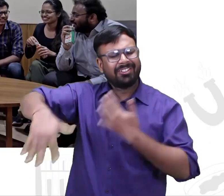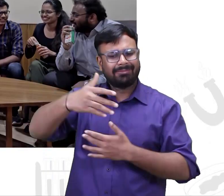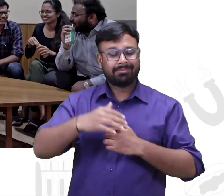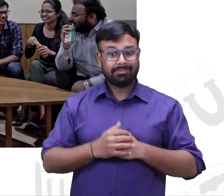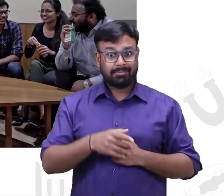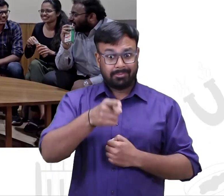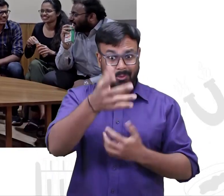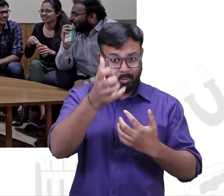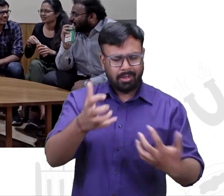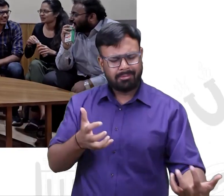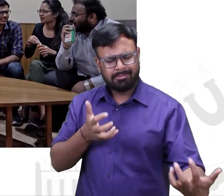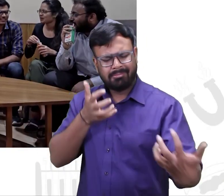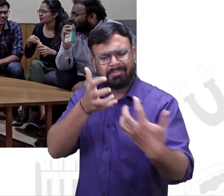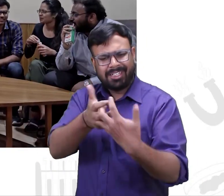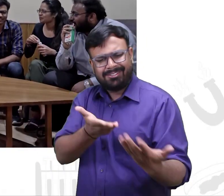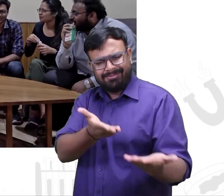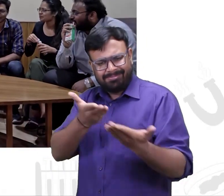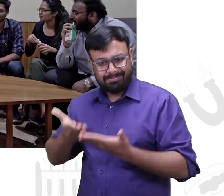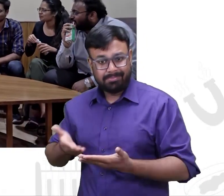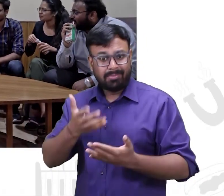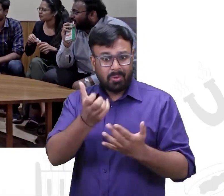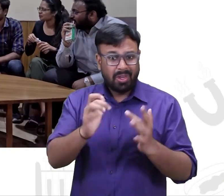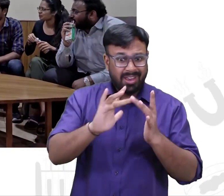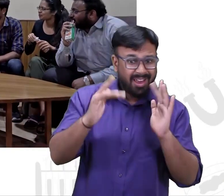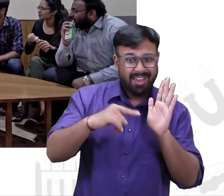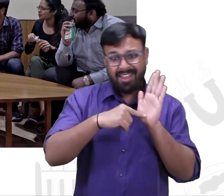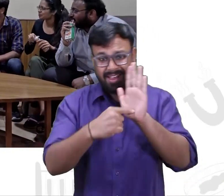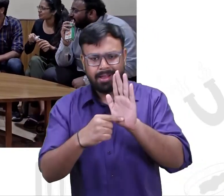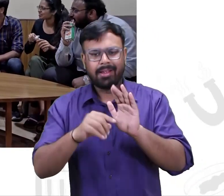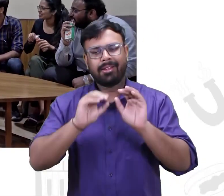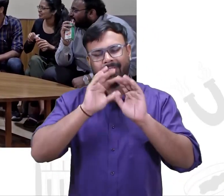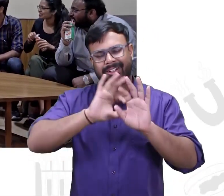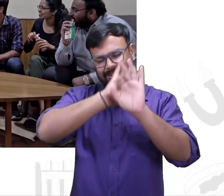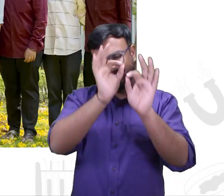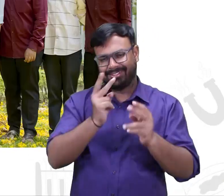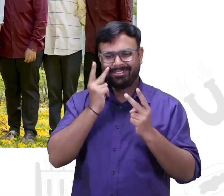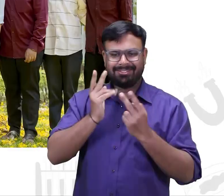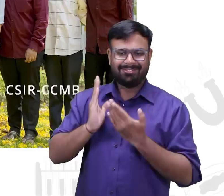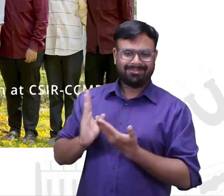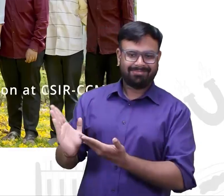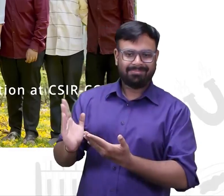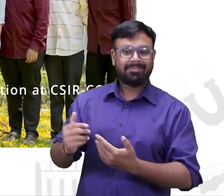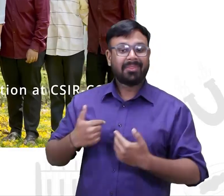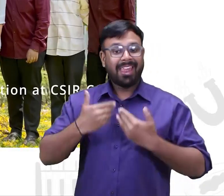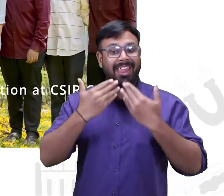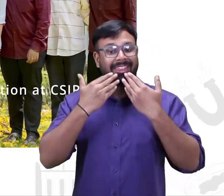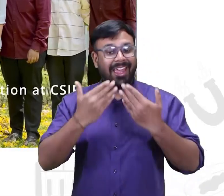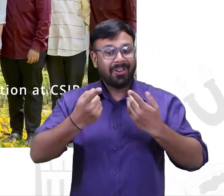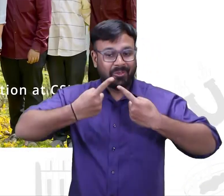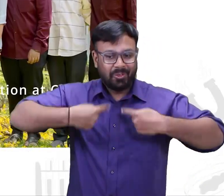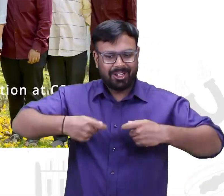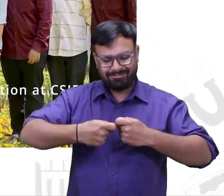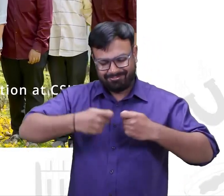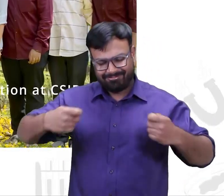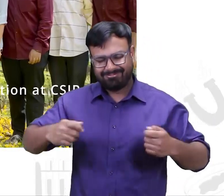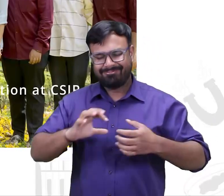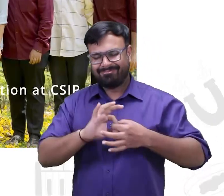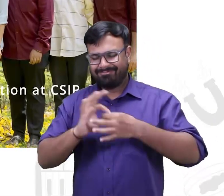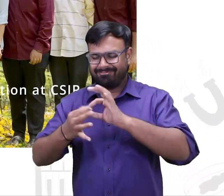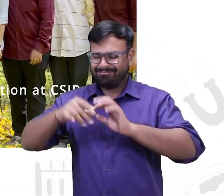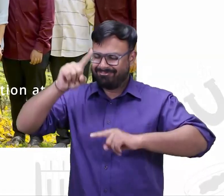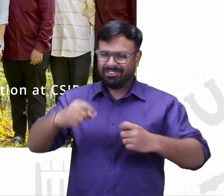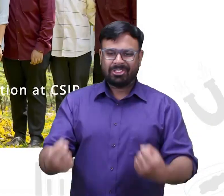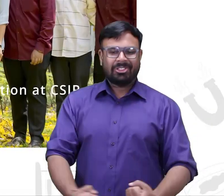in a hierarchy-free environment, our lab might be a good fit for you. We're always looking for passionate people to join our expanding crew, and we